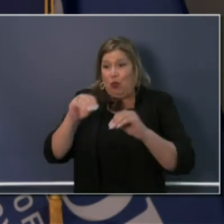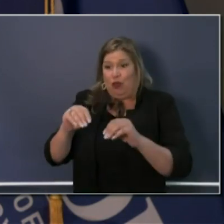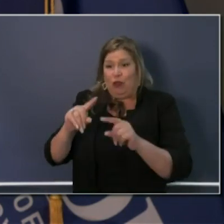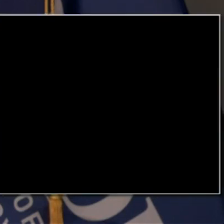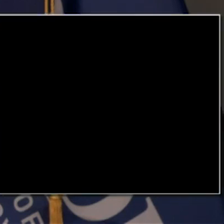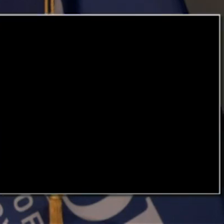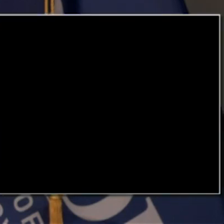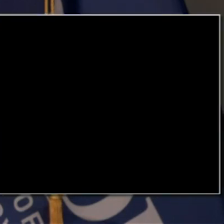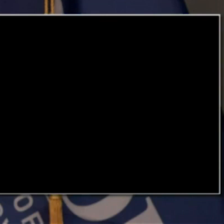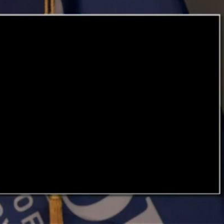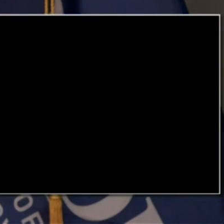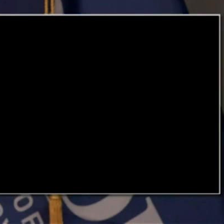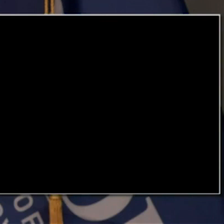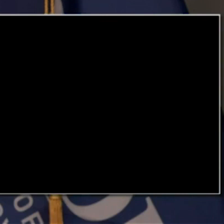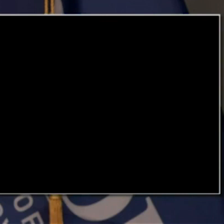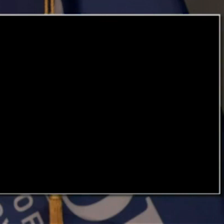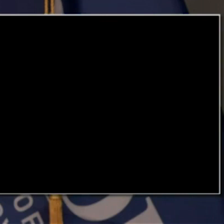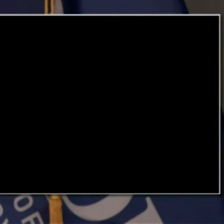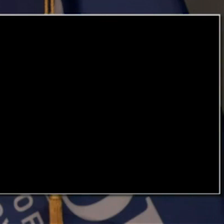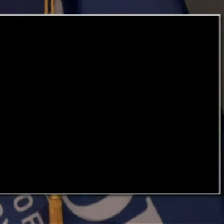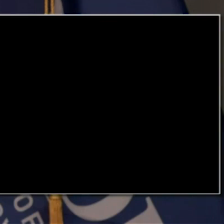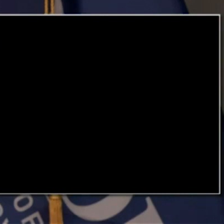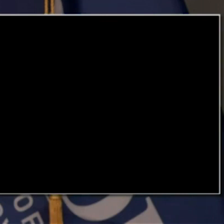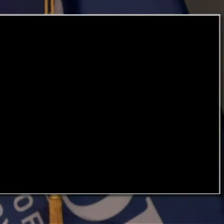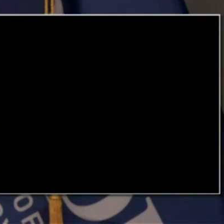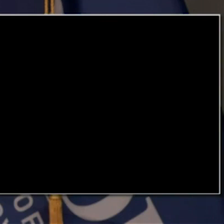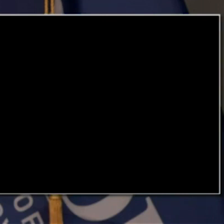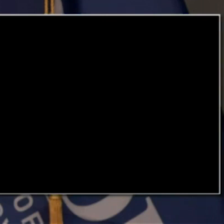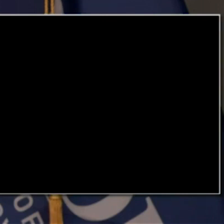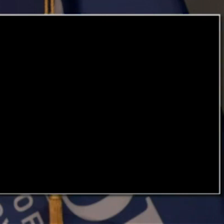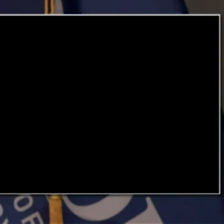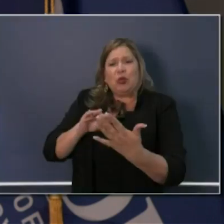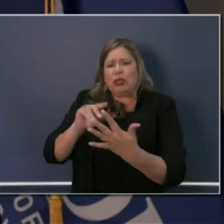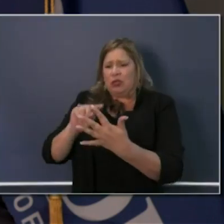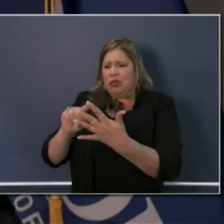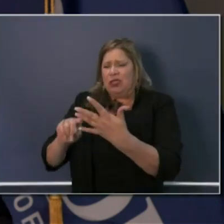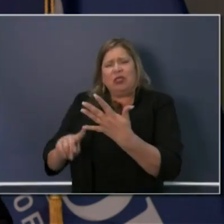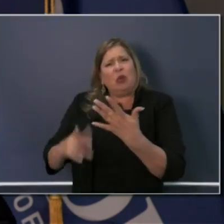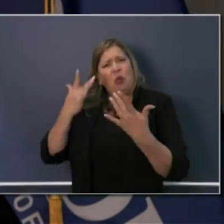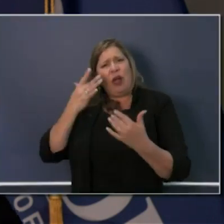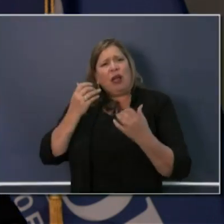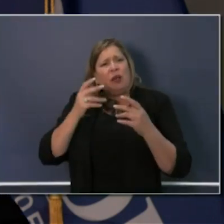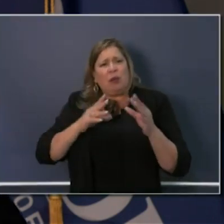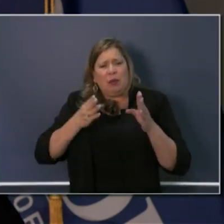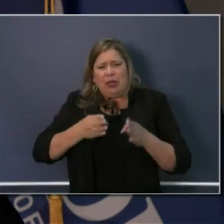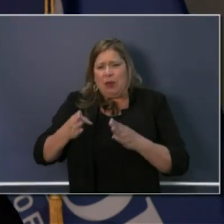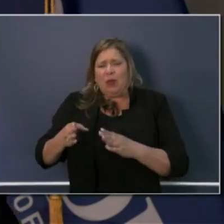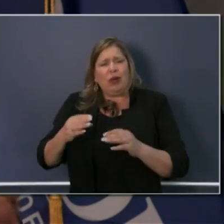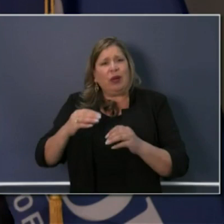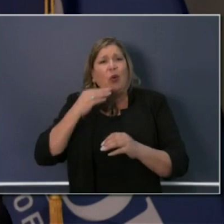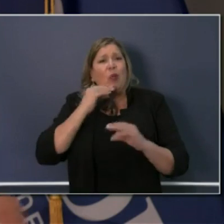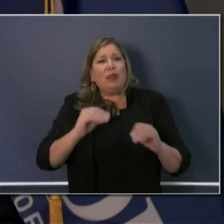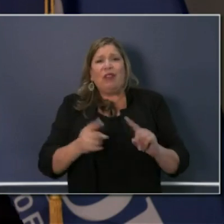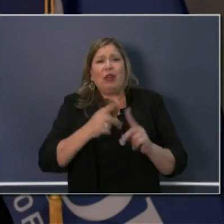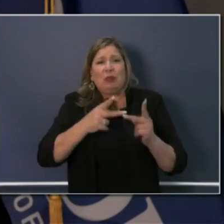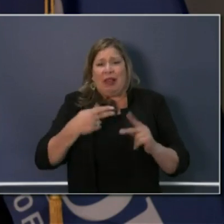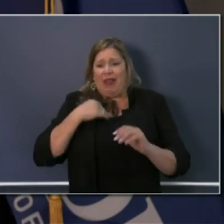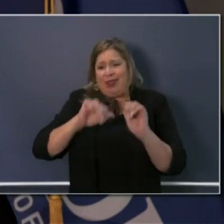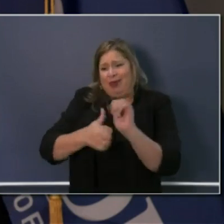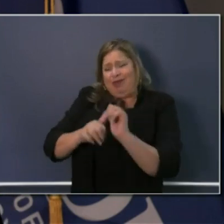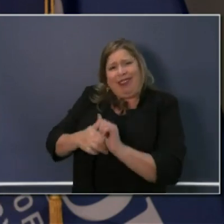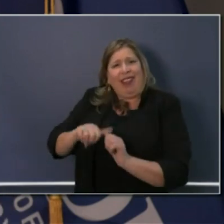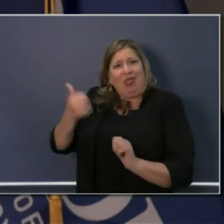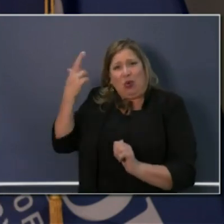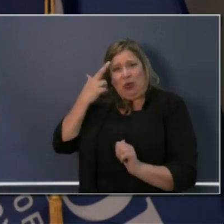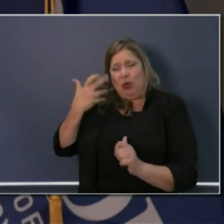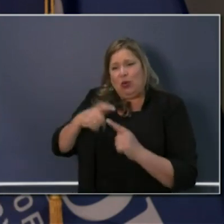but to address the mental health issues and the underlying reasons people are out in the streets and sidewalks in the first place. So that's number one. As it